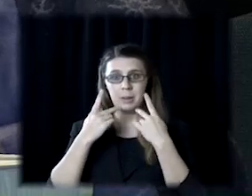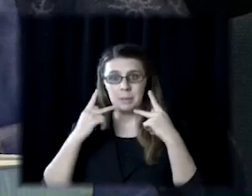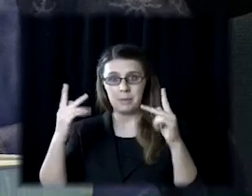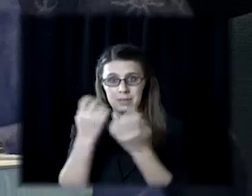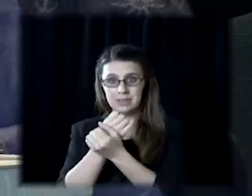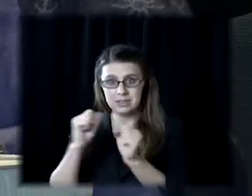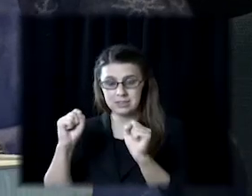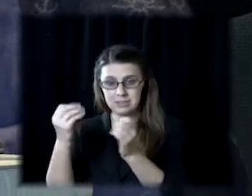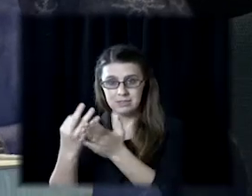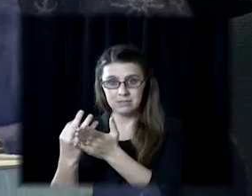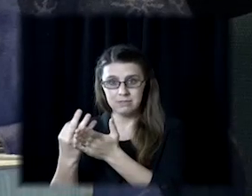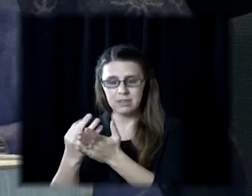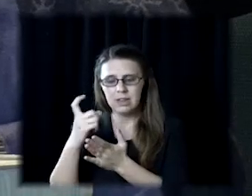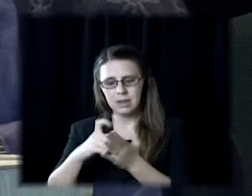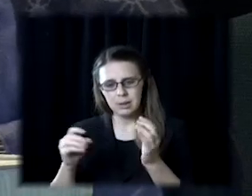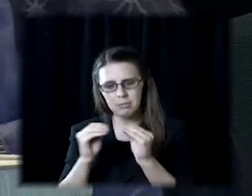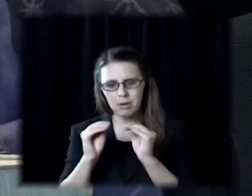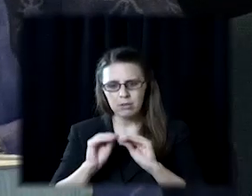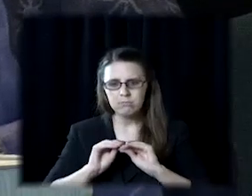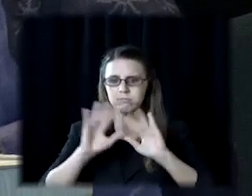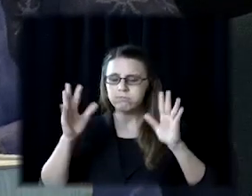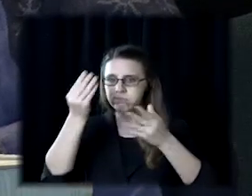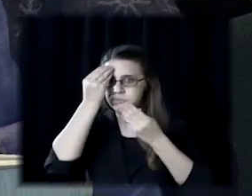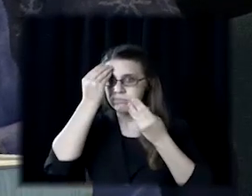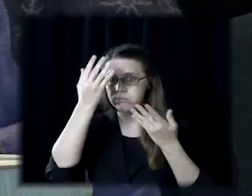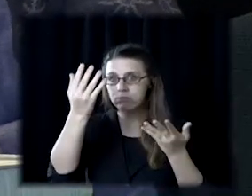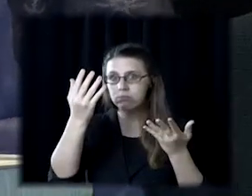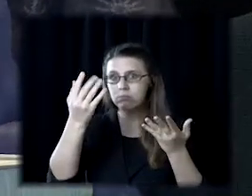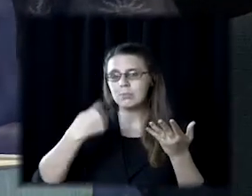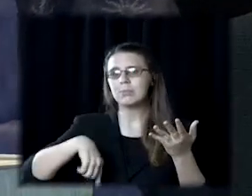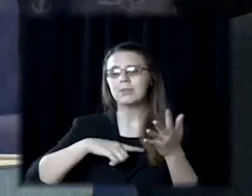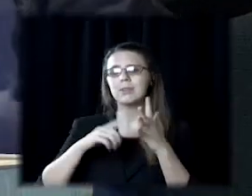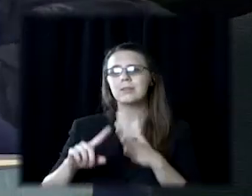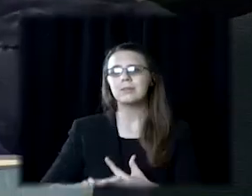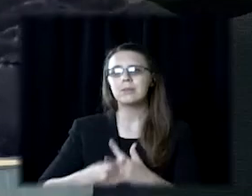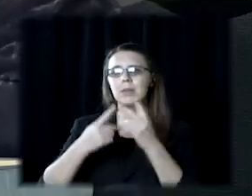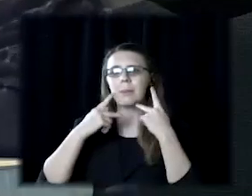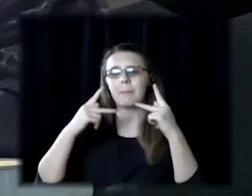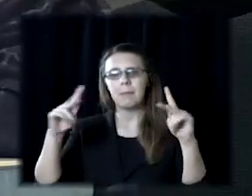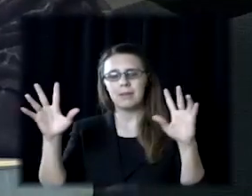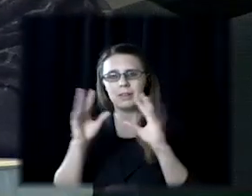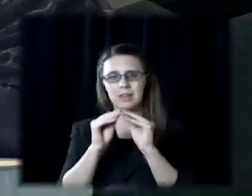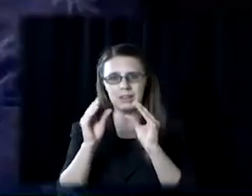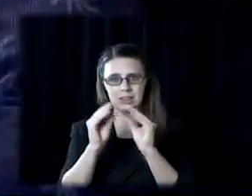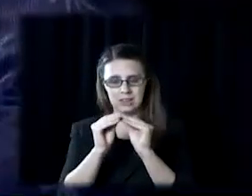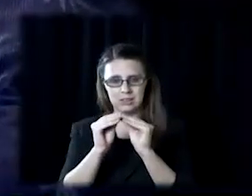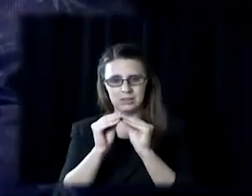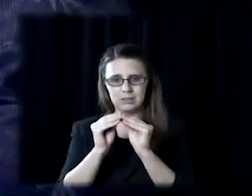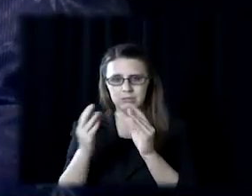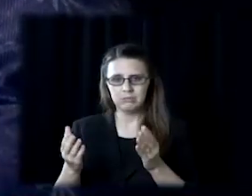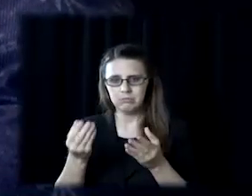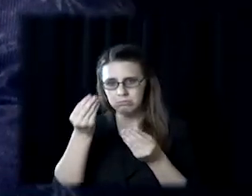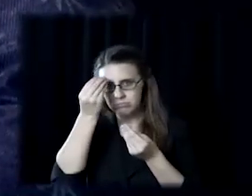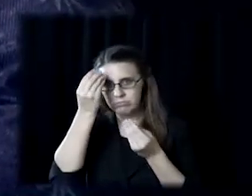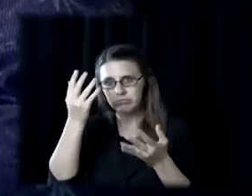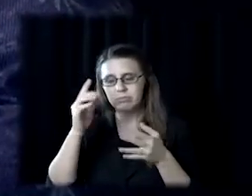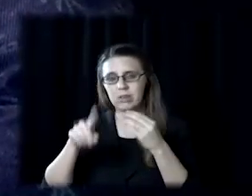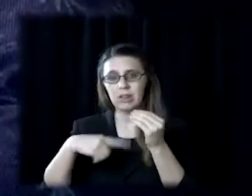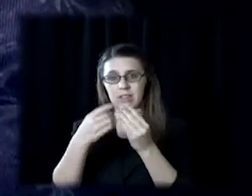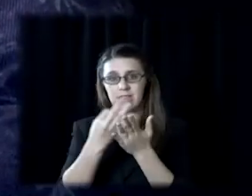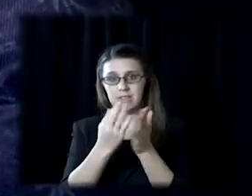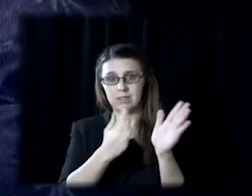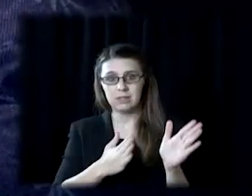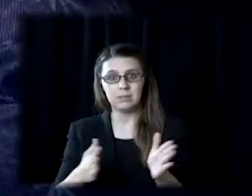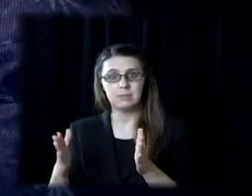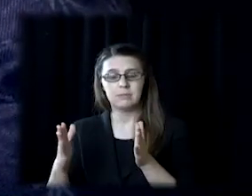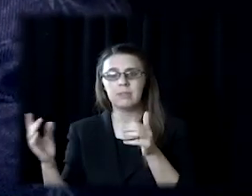for greater transparency, we began a series of public hearings on the status of implementation of the fiscal plan. And the first was on the Department